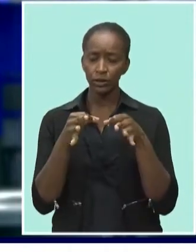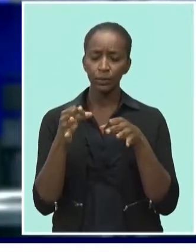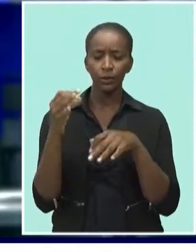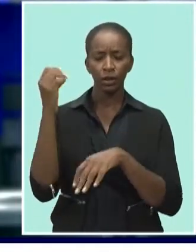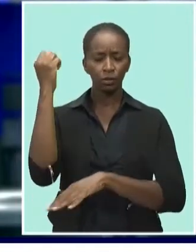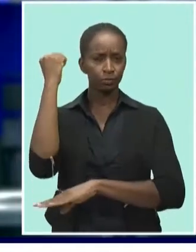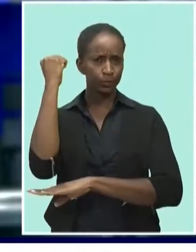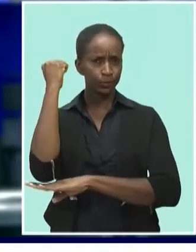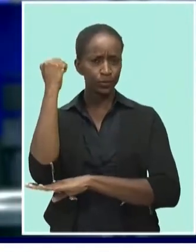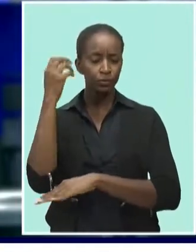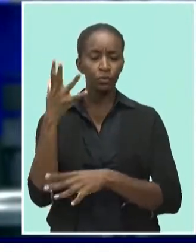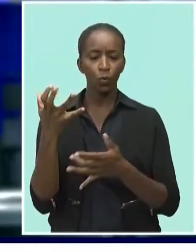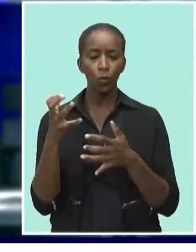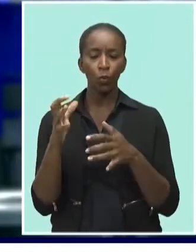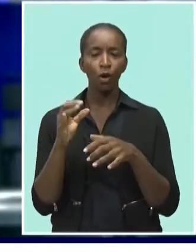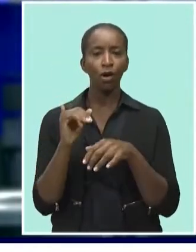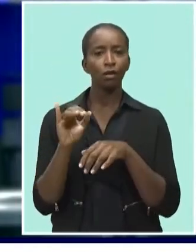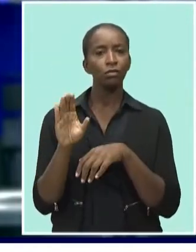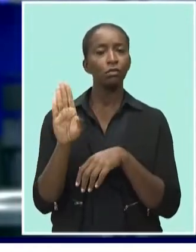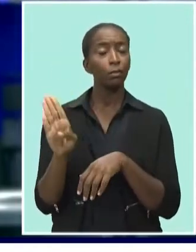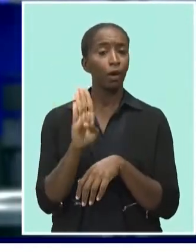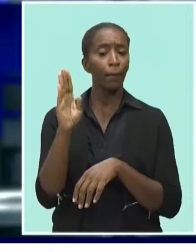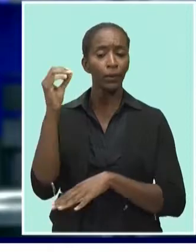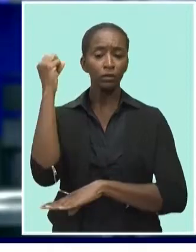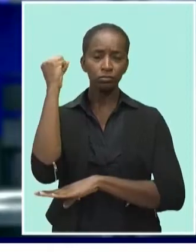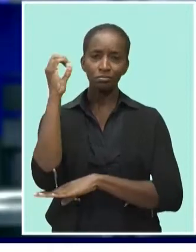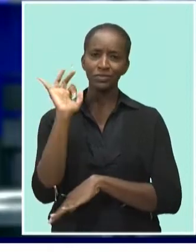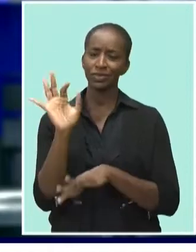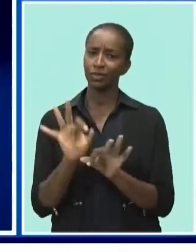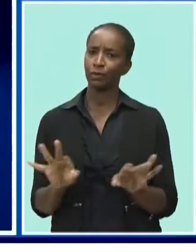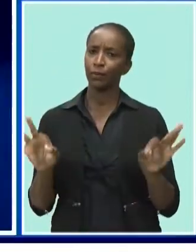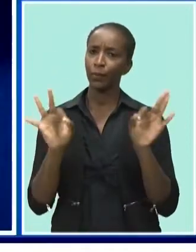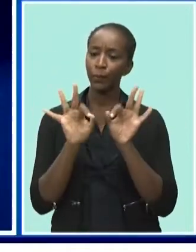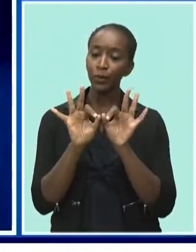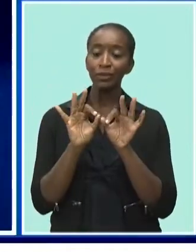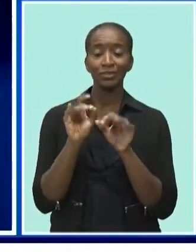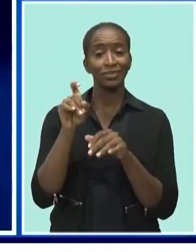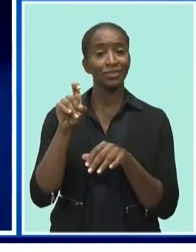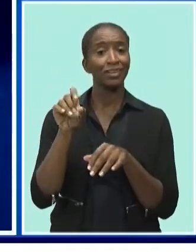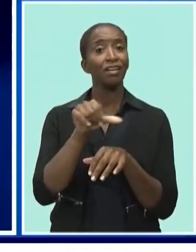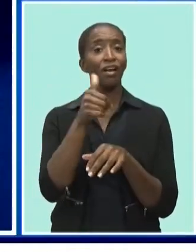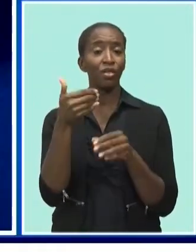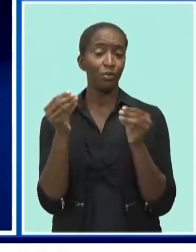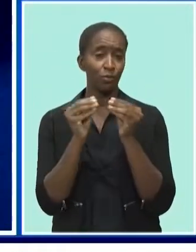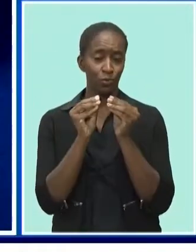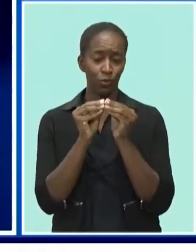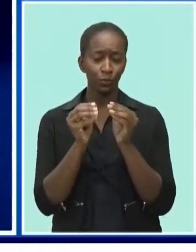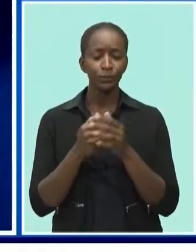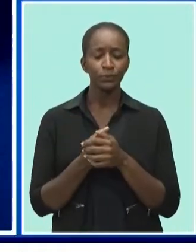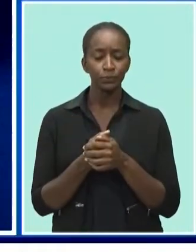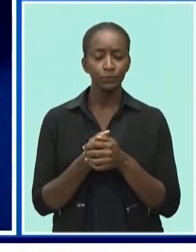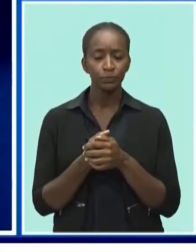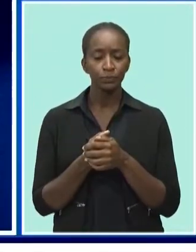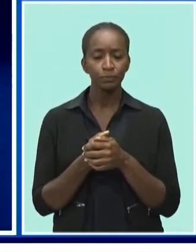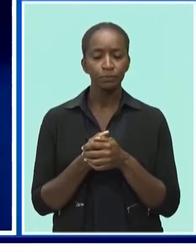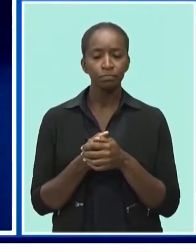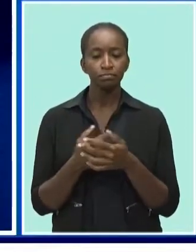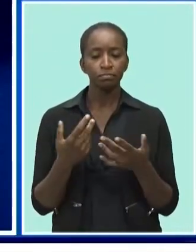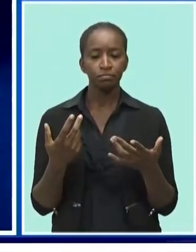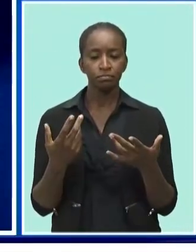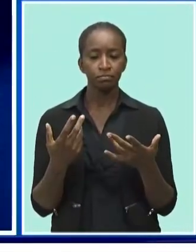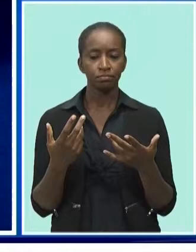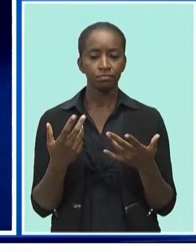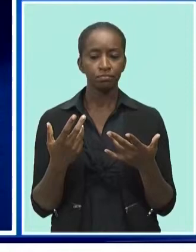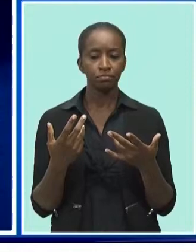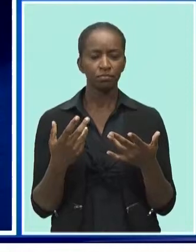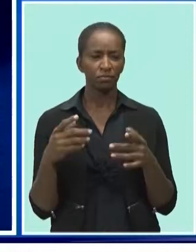just one part of the mission to revive the island. It was never our intention to seek to stop the rot